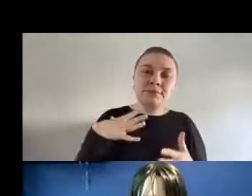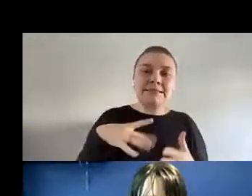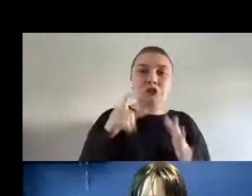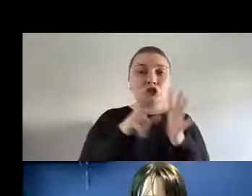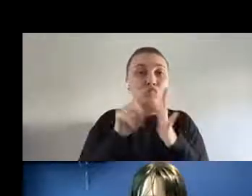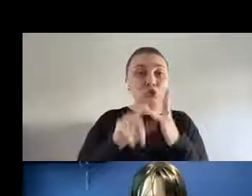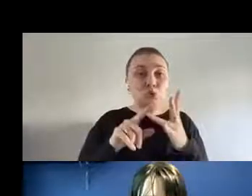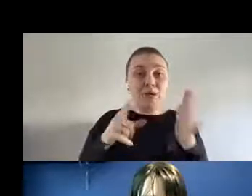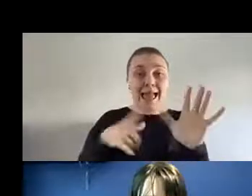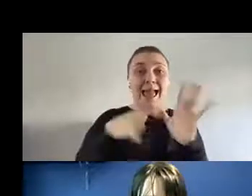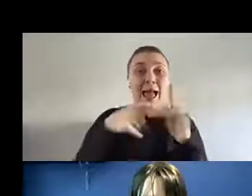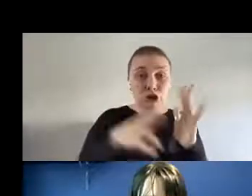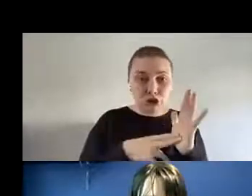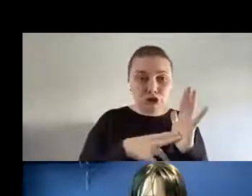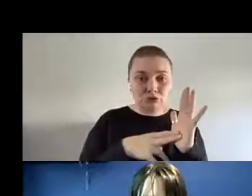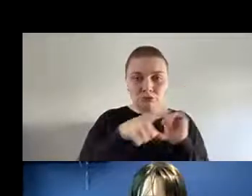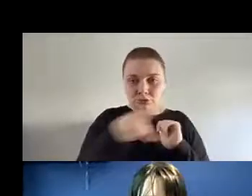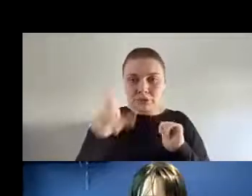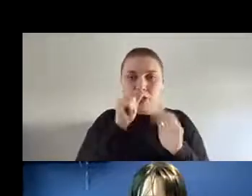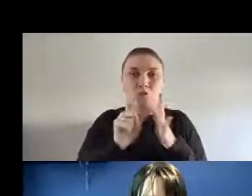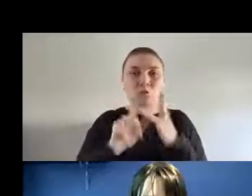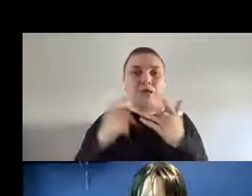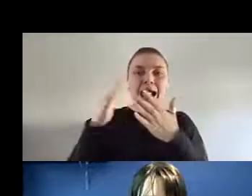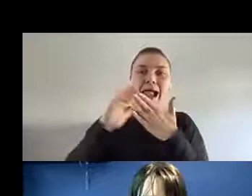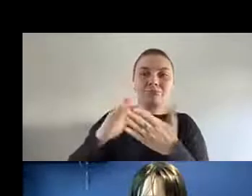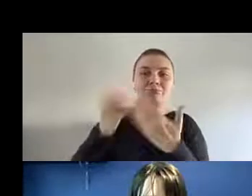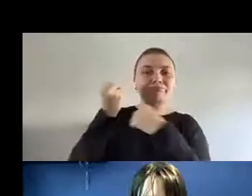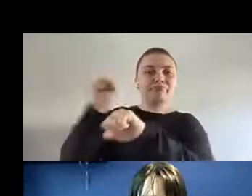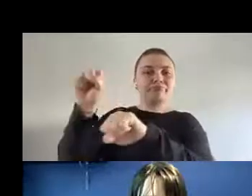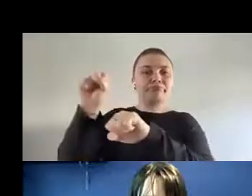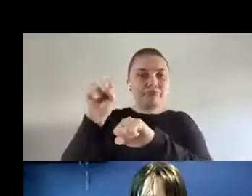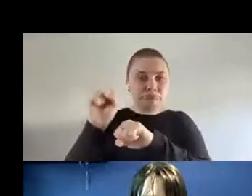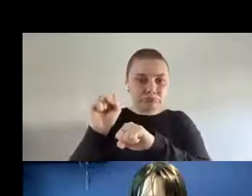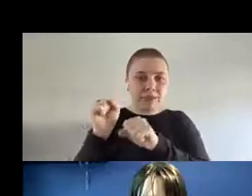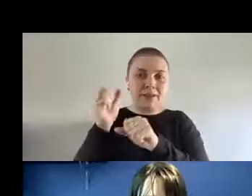of the community to help prevent that violence against women.